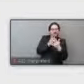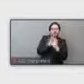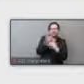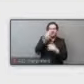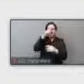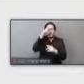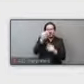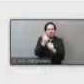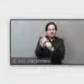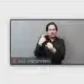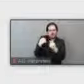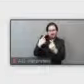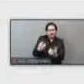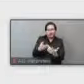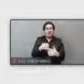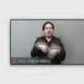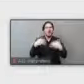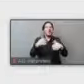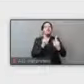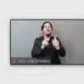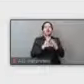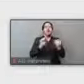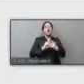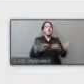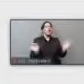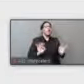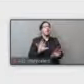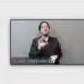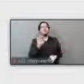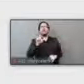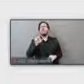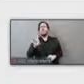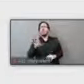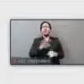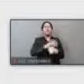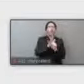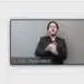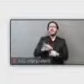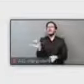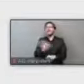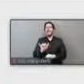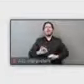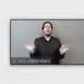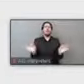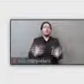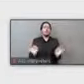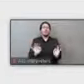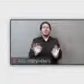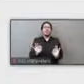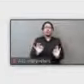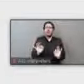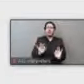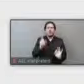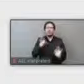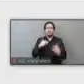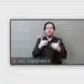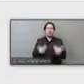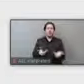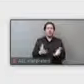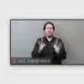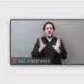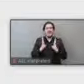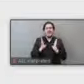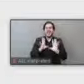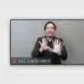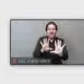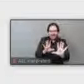really influenza was no worse. You know, COVID was really no worse than influenza, and what's all the big deal about it. And I think now you